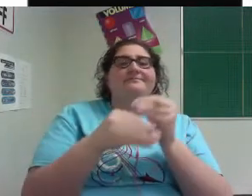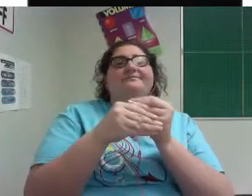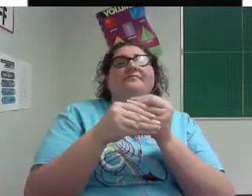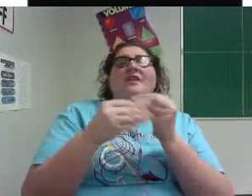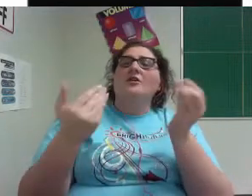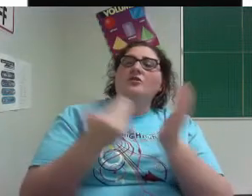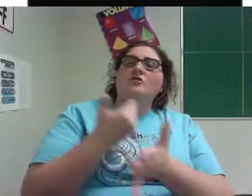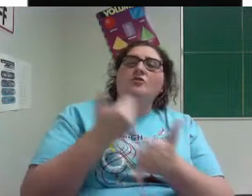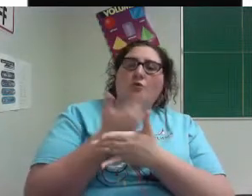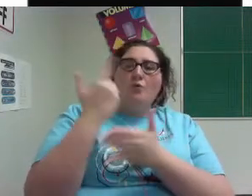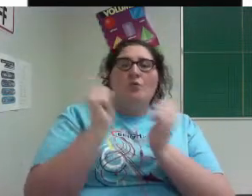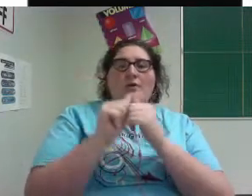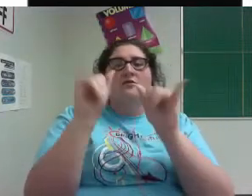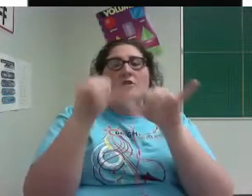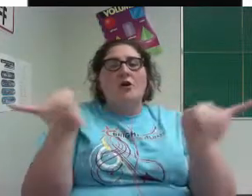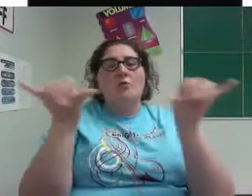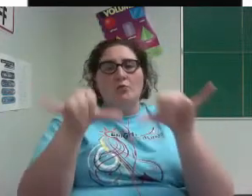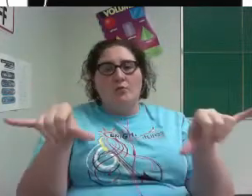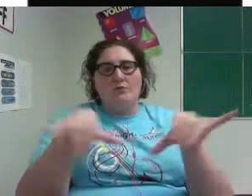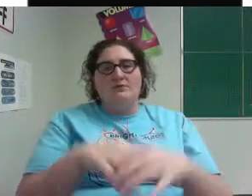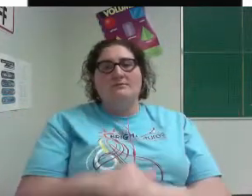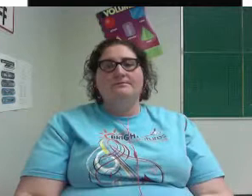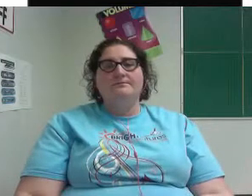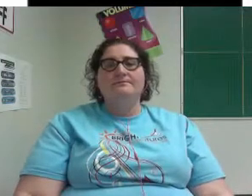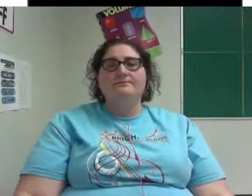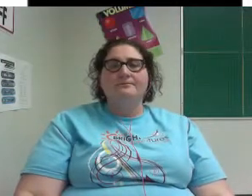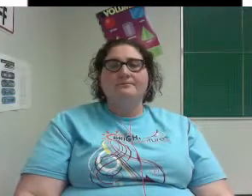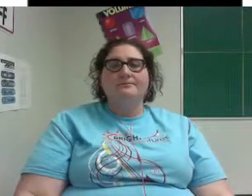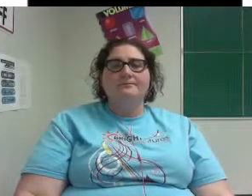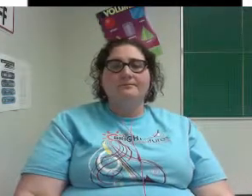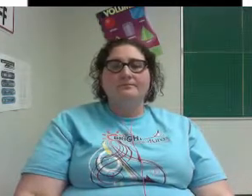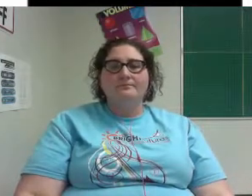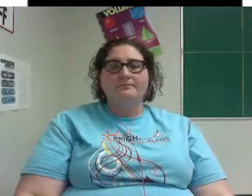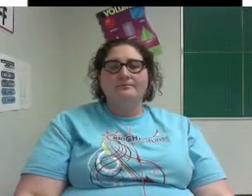new context of having congruent figures.